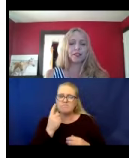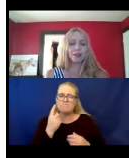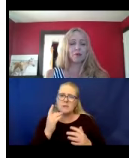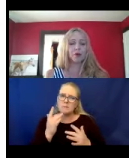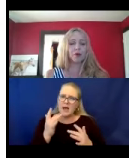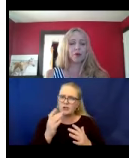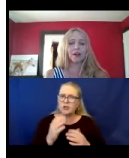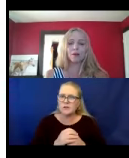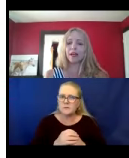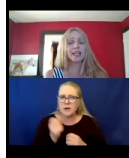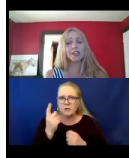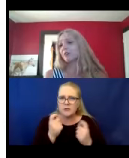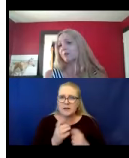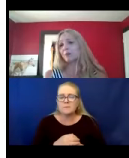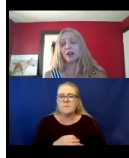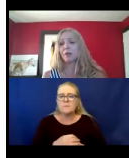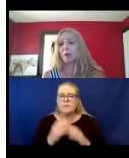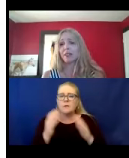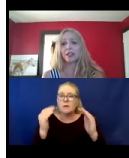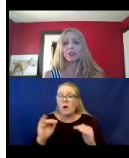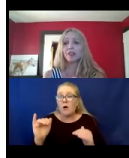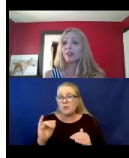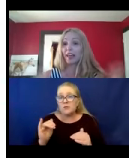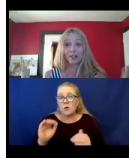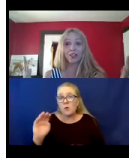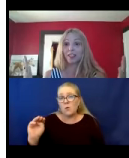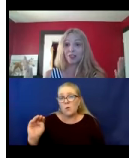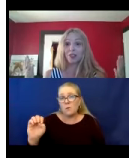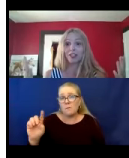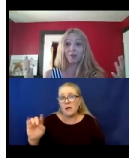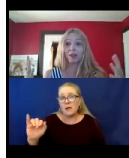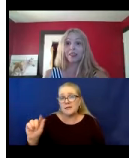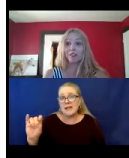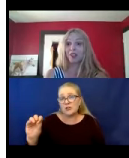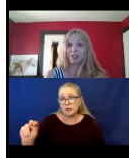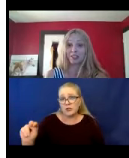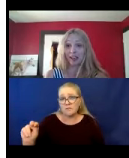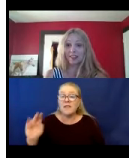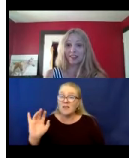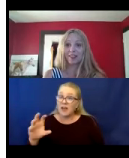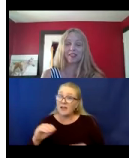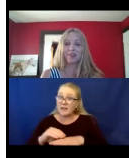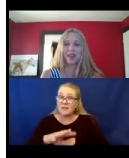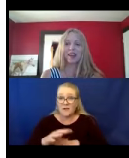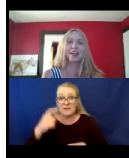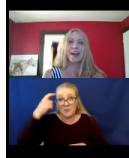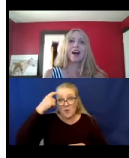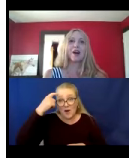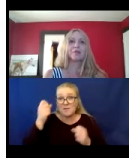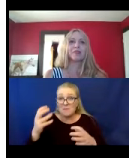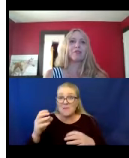So that's an important one. Meditation, people talk about meditation a lot. That actually does change the brain. They've done a lot of scans and things on